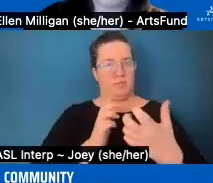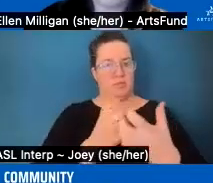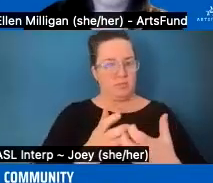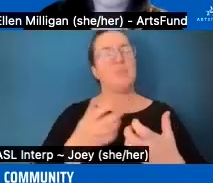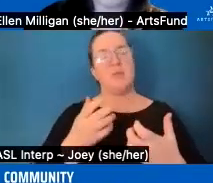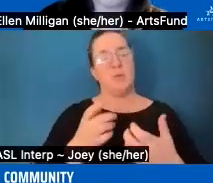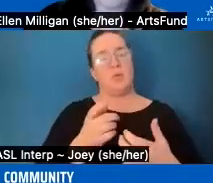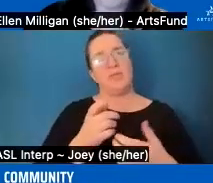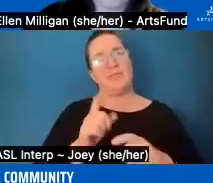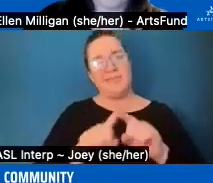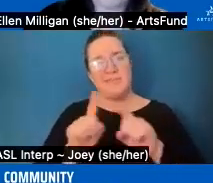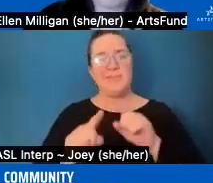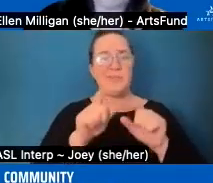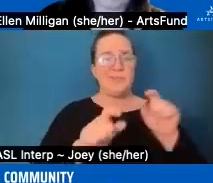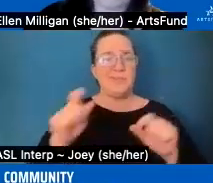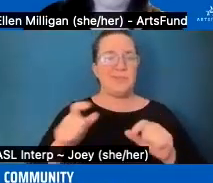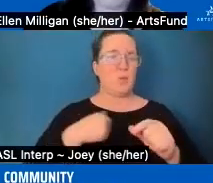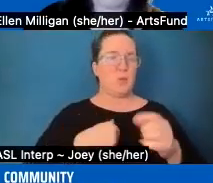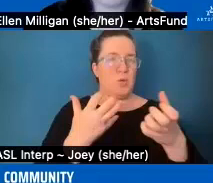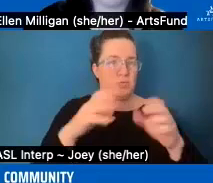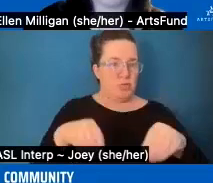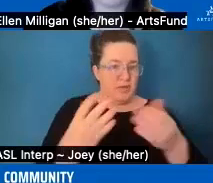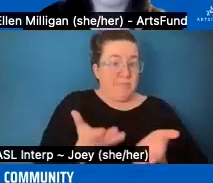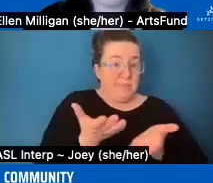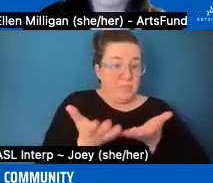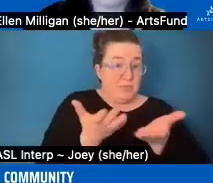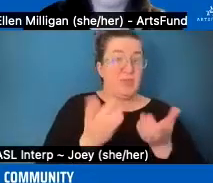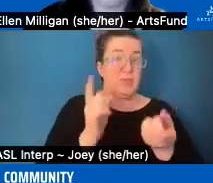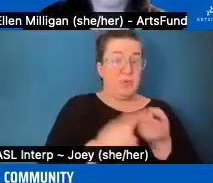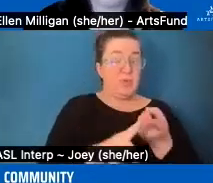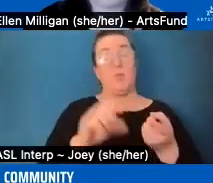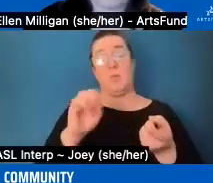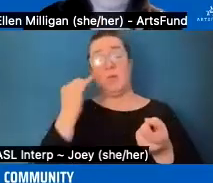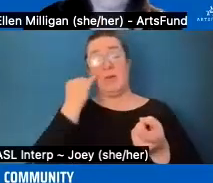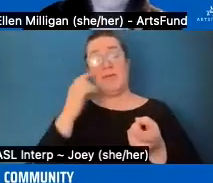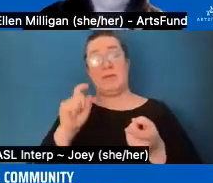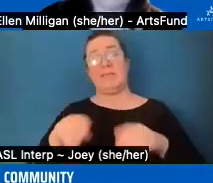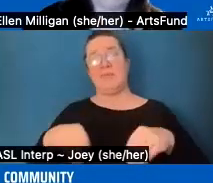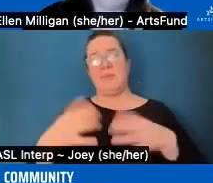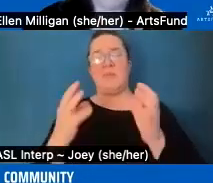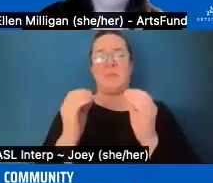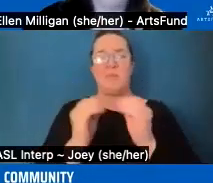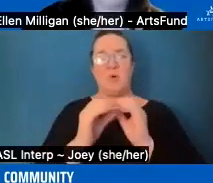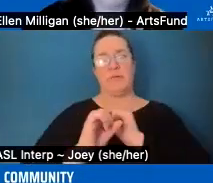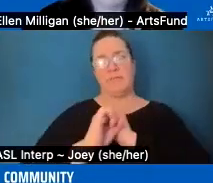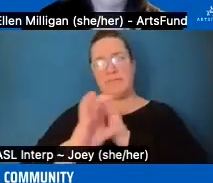outreach. We'll take a few moments, probably about 30 seconds, for you to visit that link and complete the survey now.